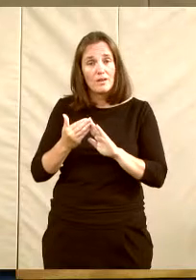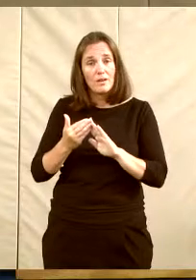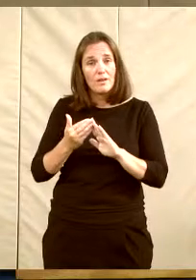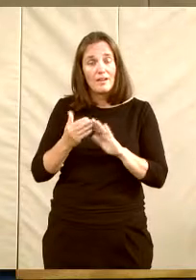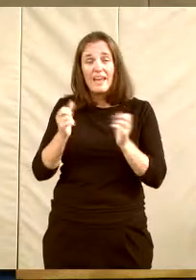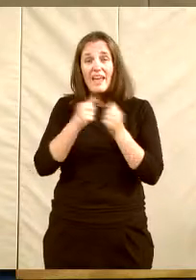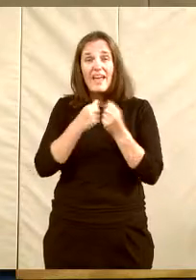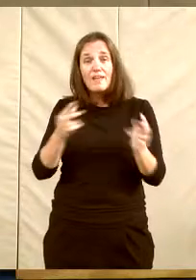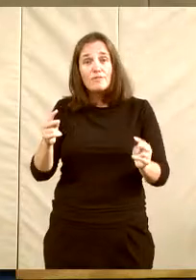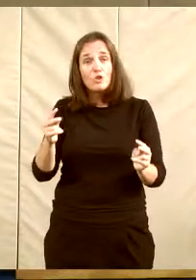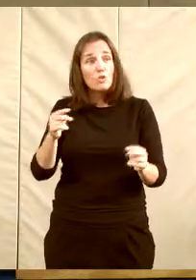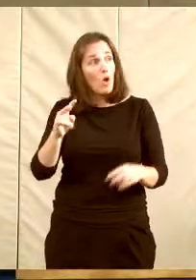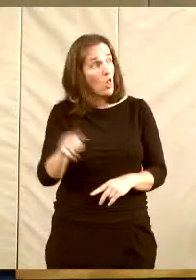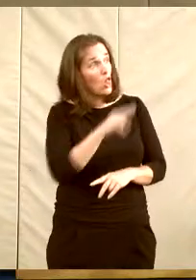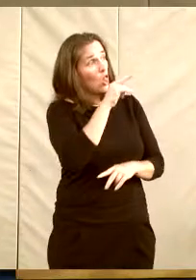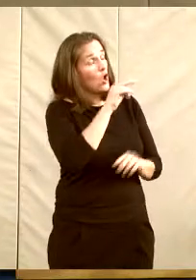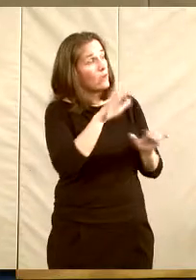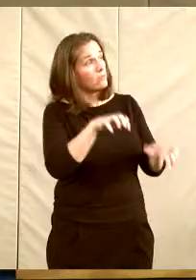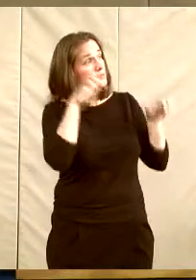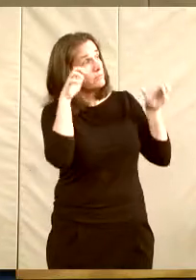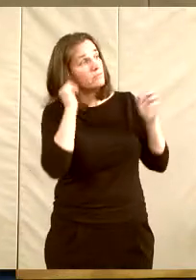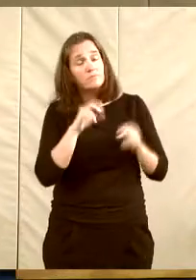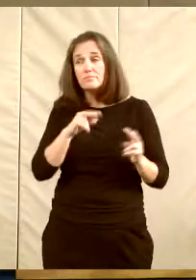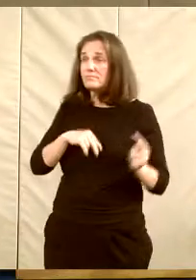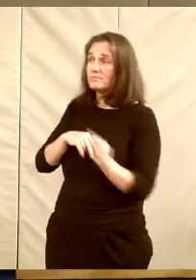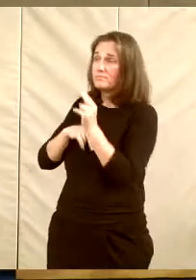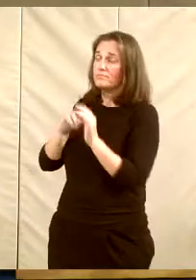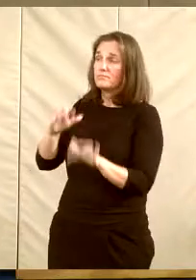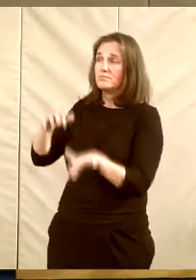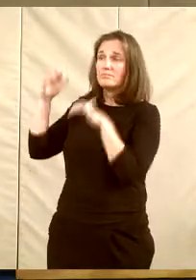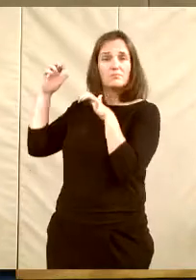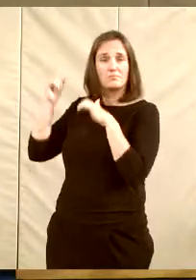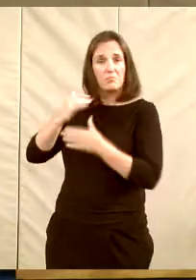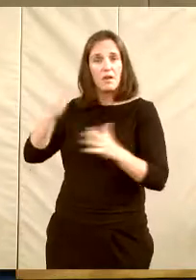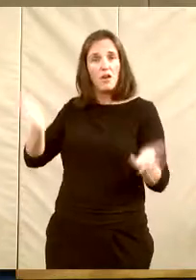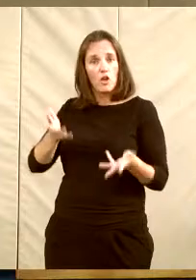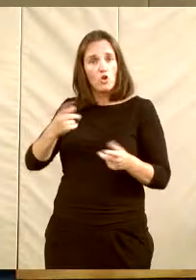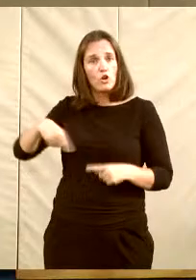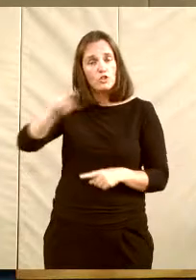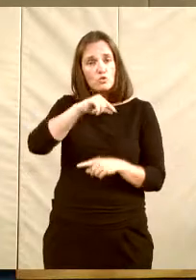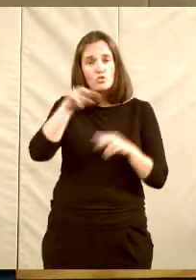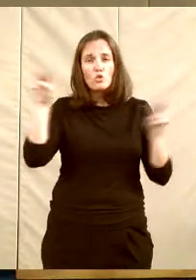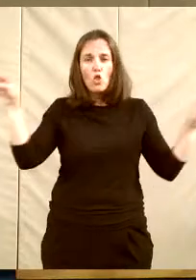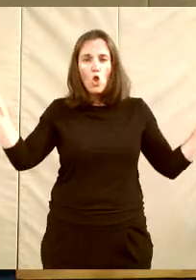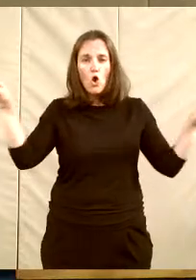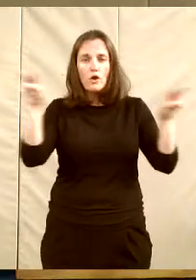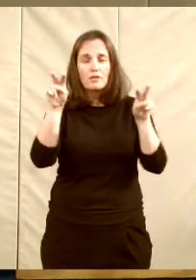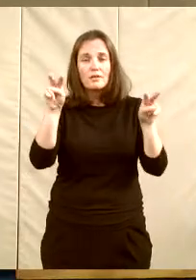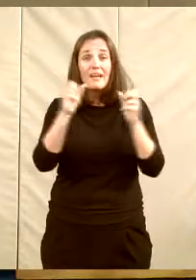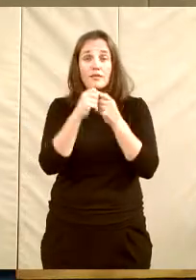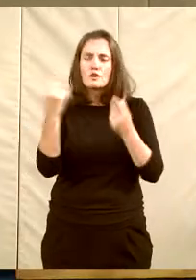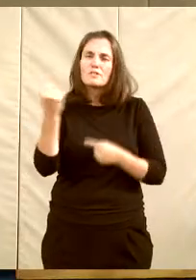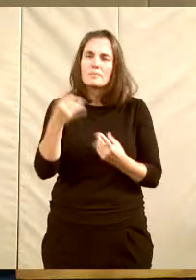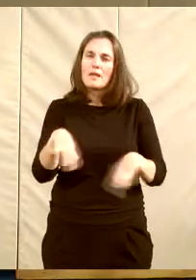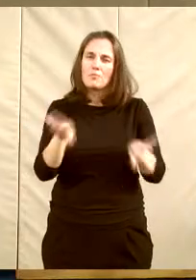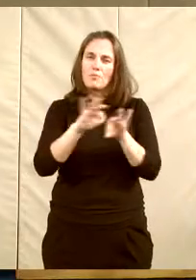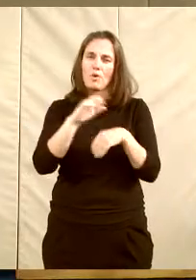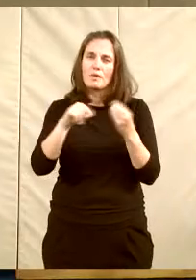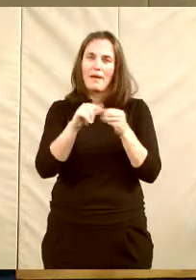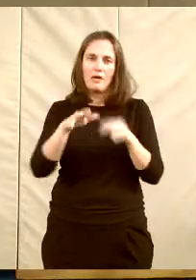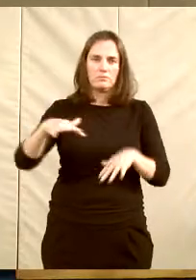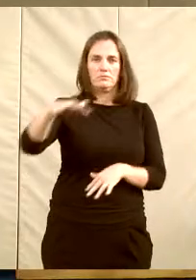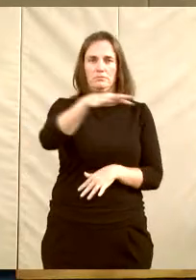the stands around you, I know you've been listening to us, but I would encourage you to look in the stands around you because there's something important about where you are right